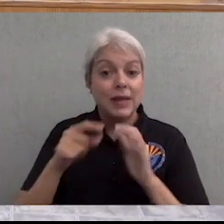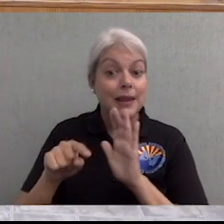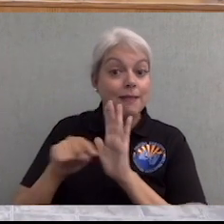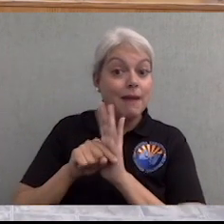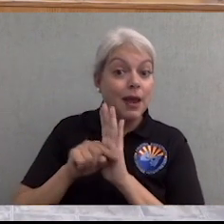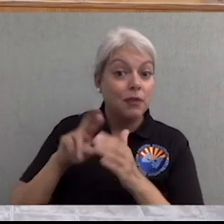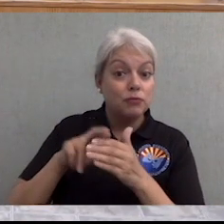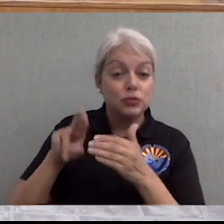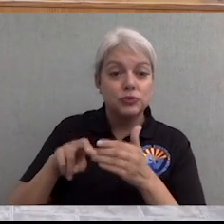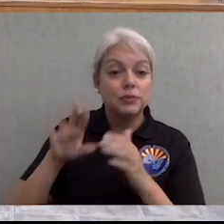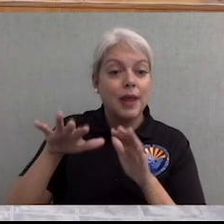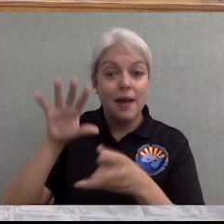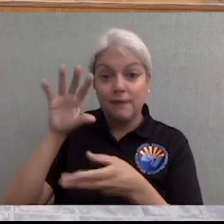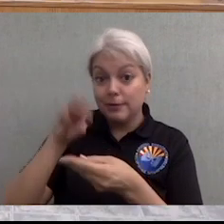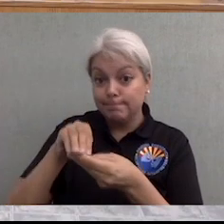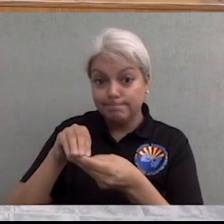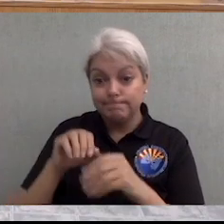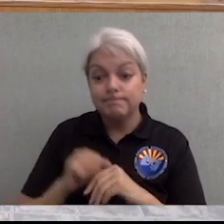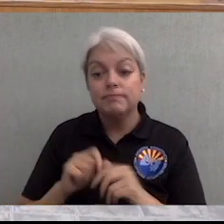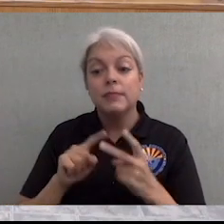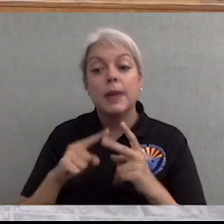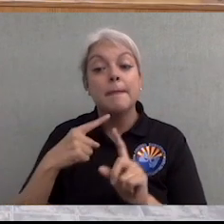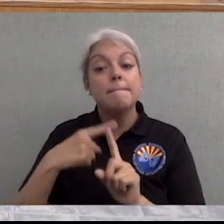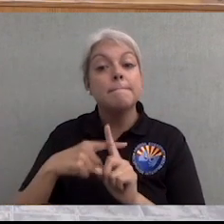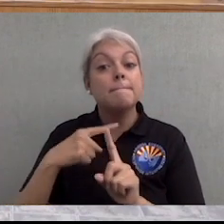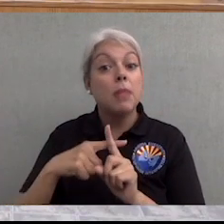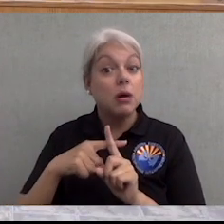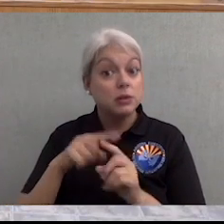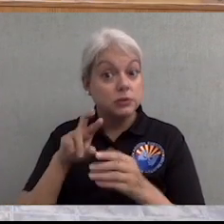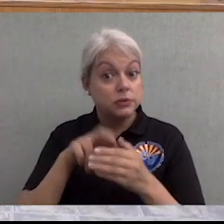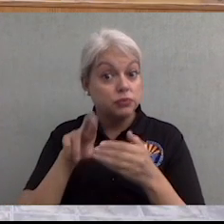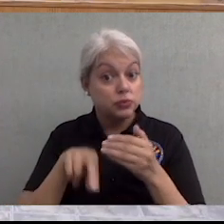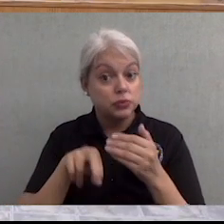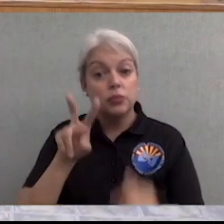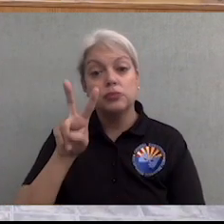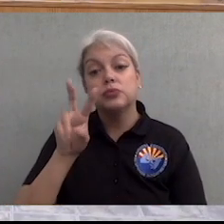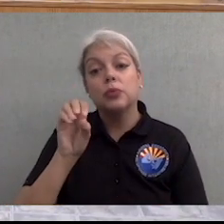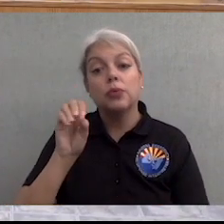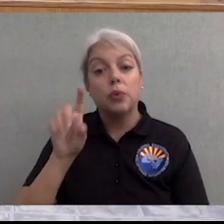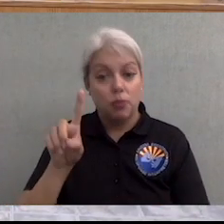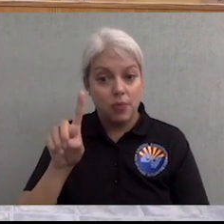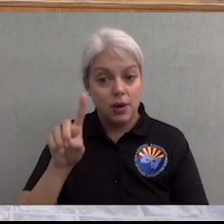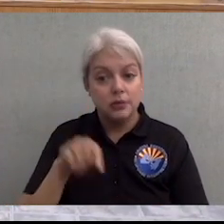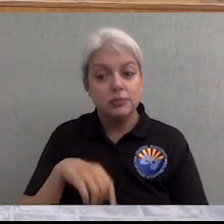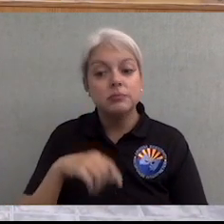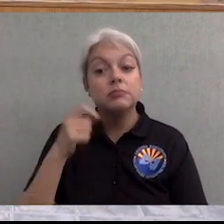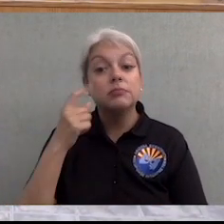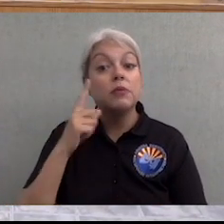And positive results was 201, and we don't have any numbers for our recovered cases.